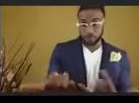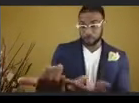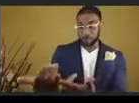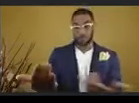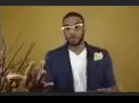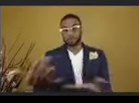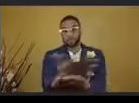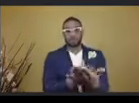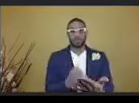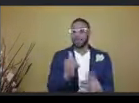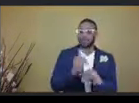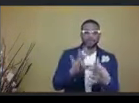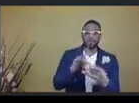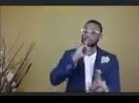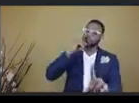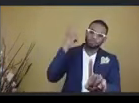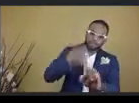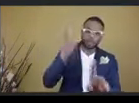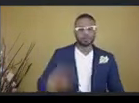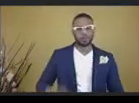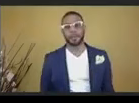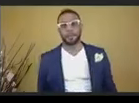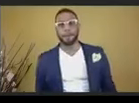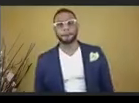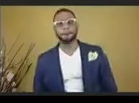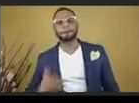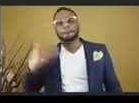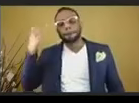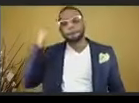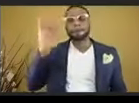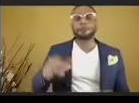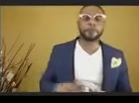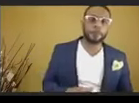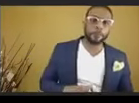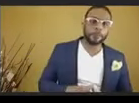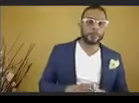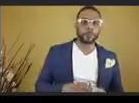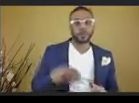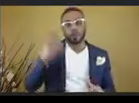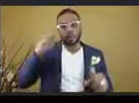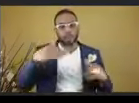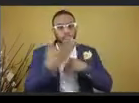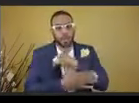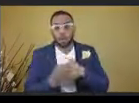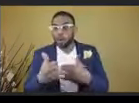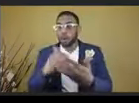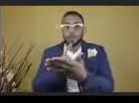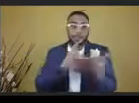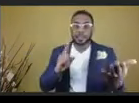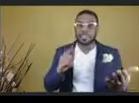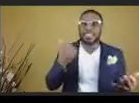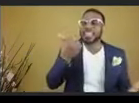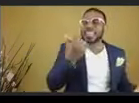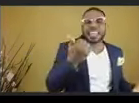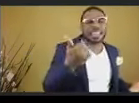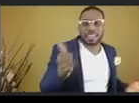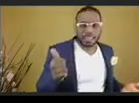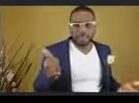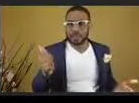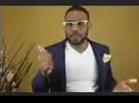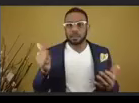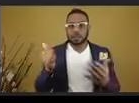you just said. Look, we know that the history of this country, whenever there has been any sense